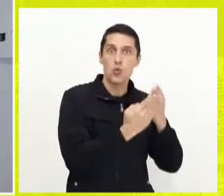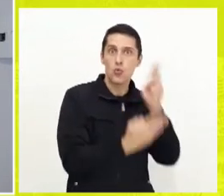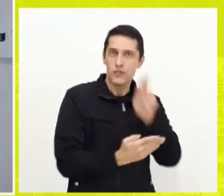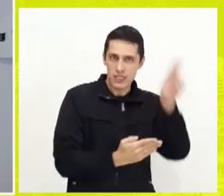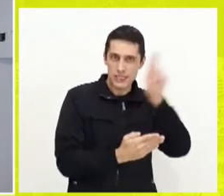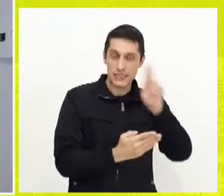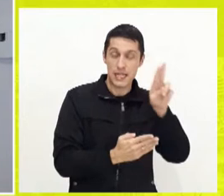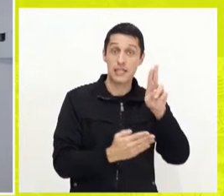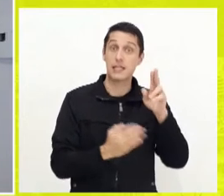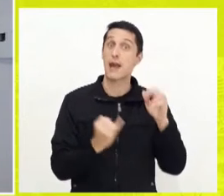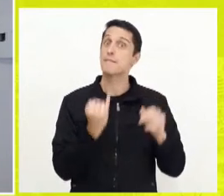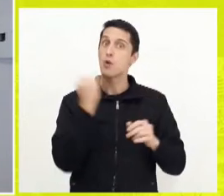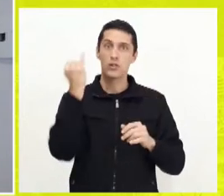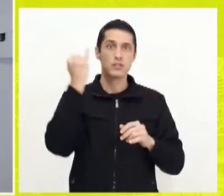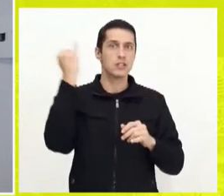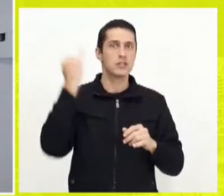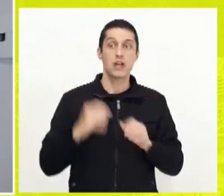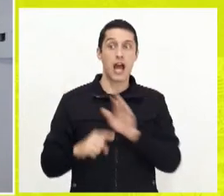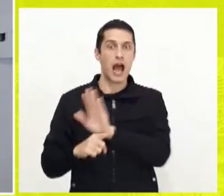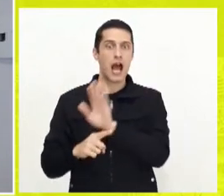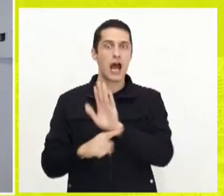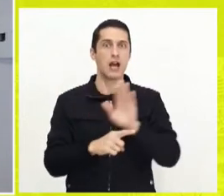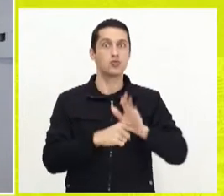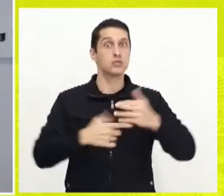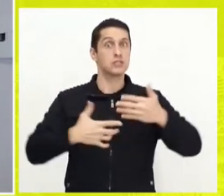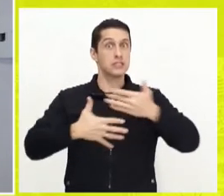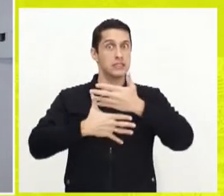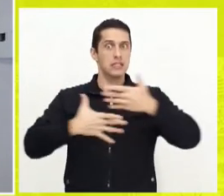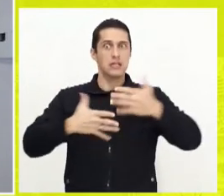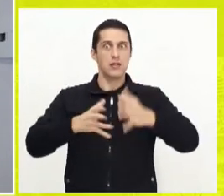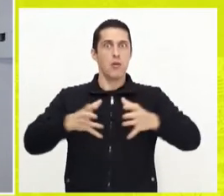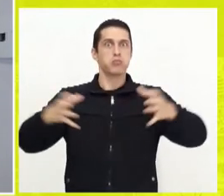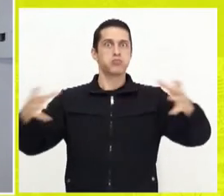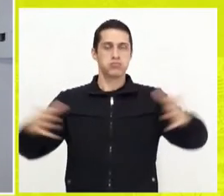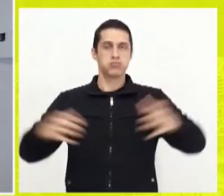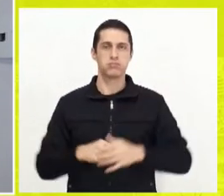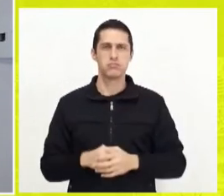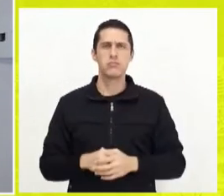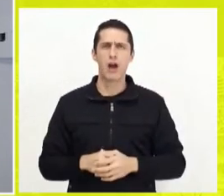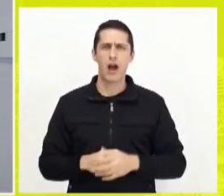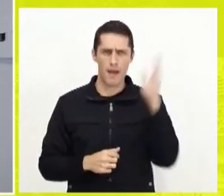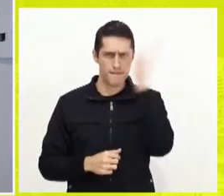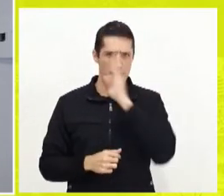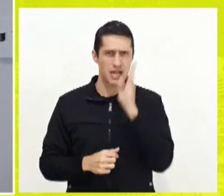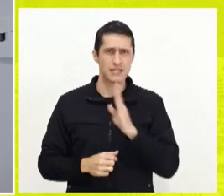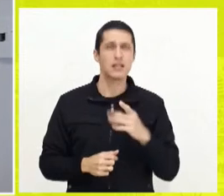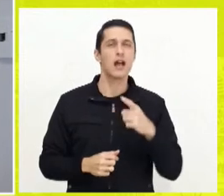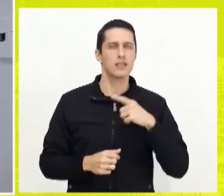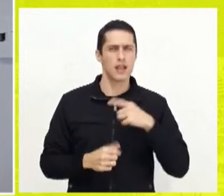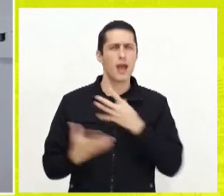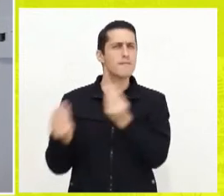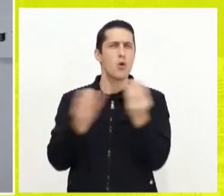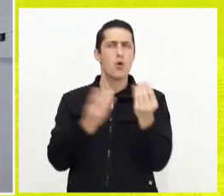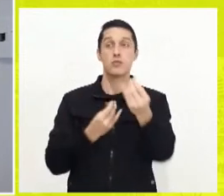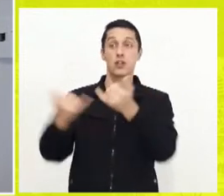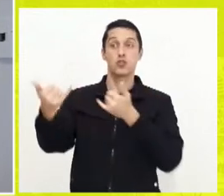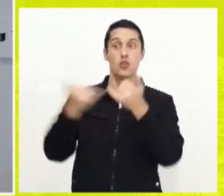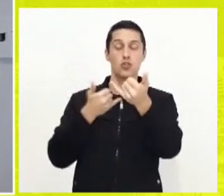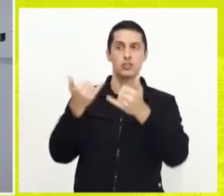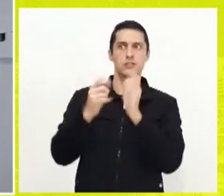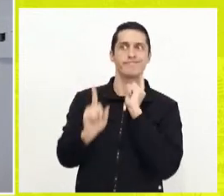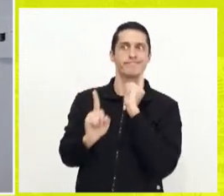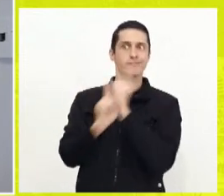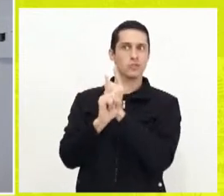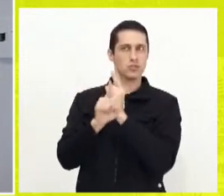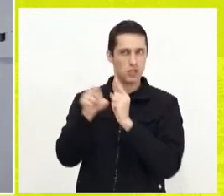can't imagine in the large centers brazil has a lot of news already